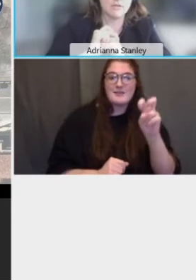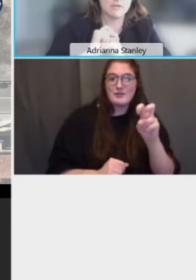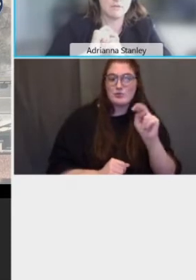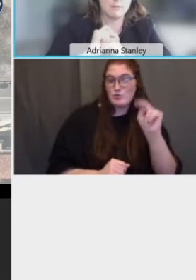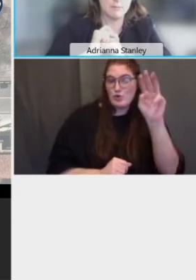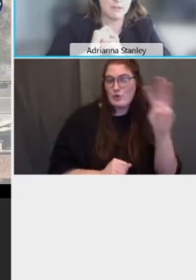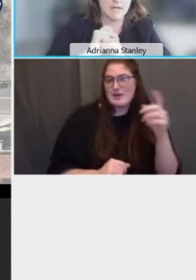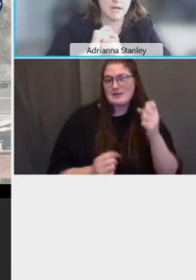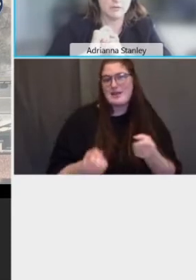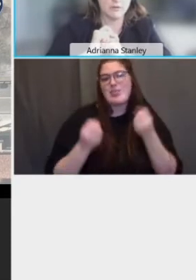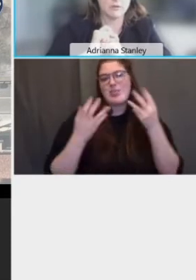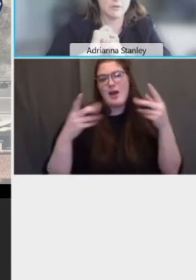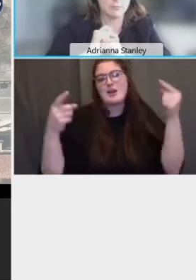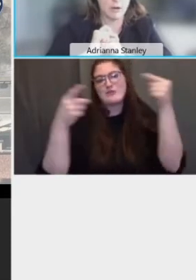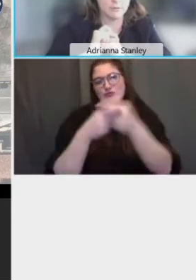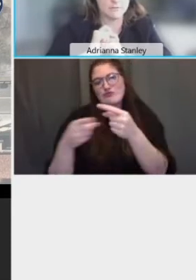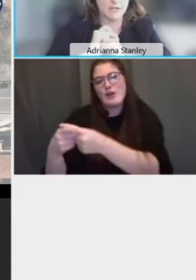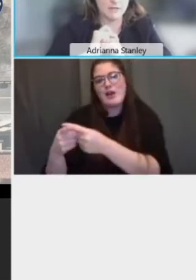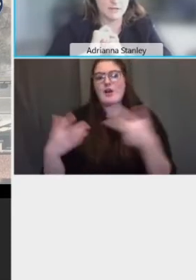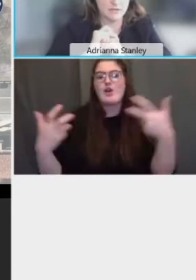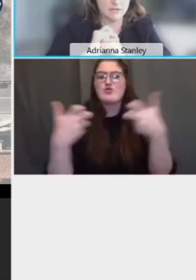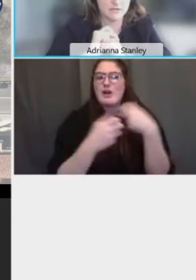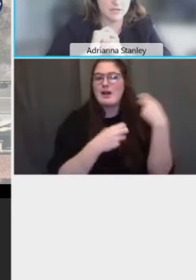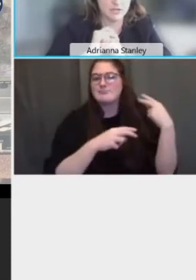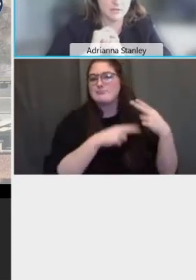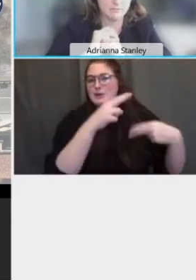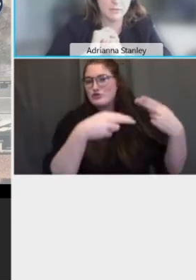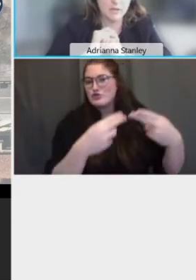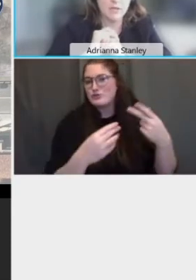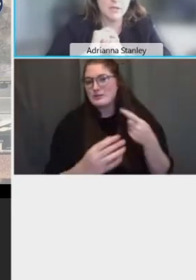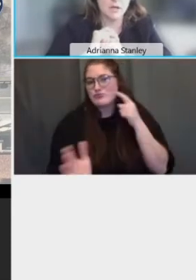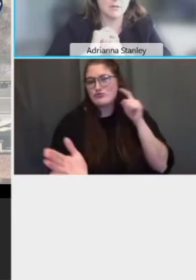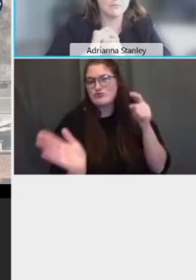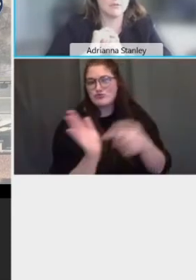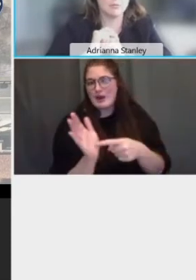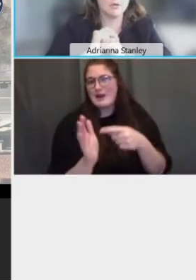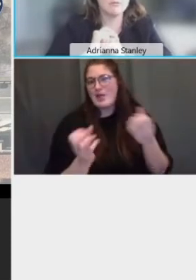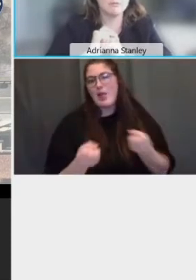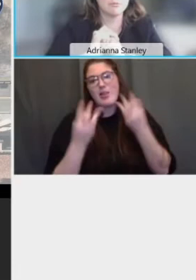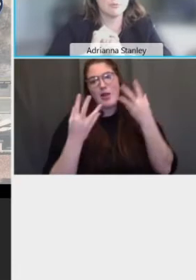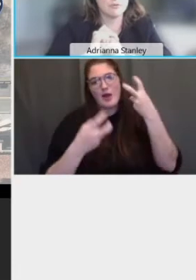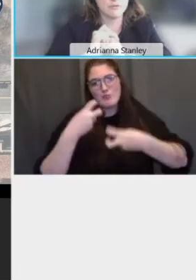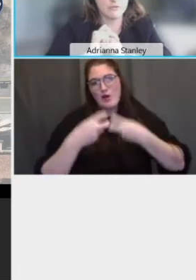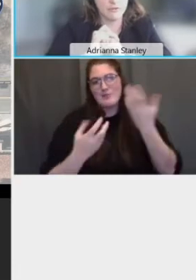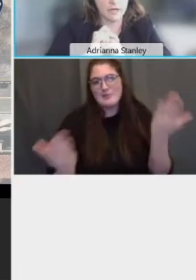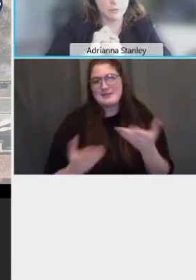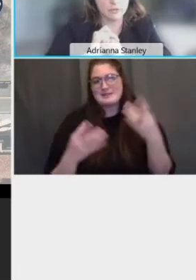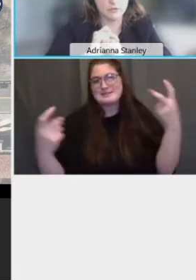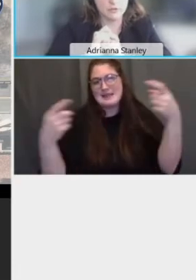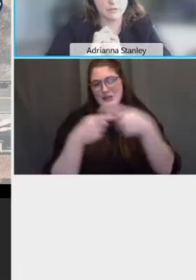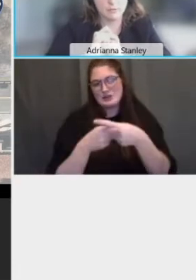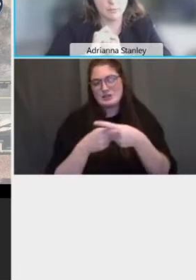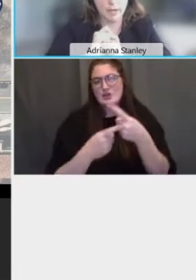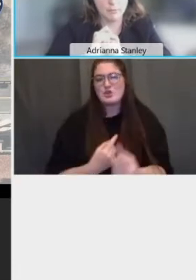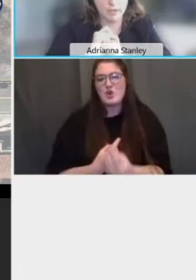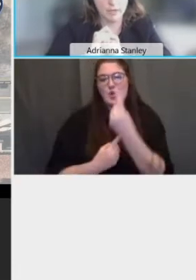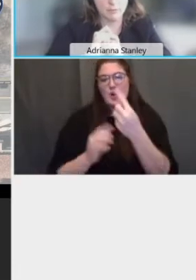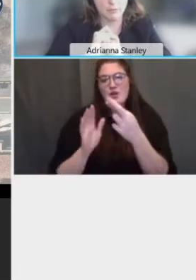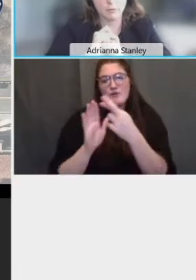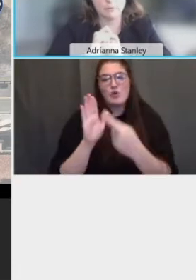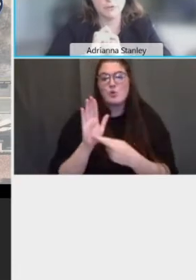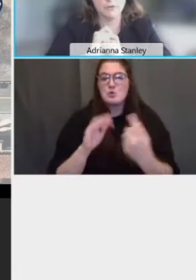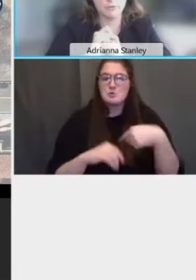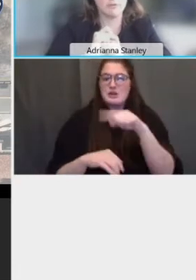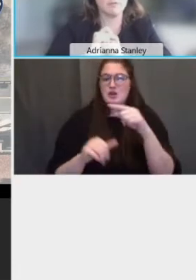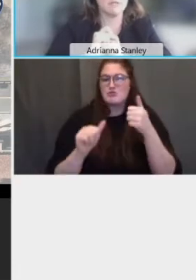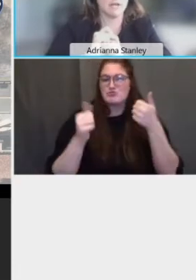and crash history bears out that there are problems at this intersection. So one of the rules that we are trying to abide by